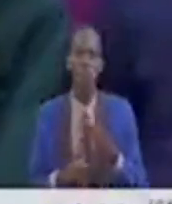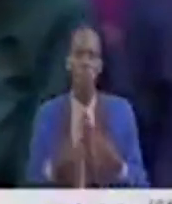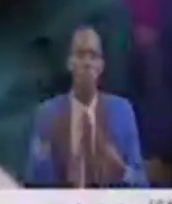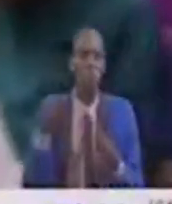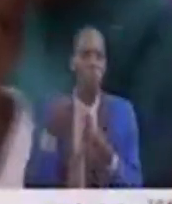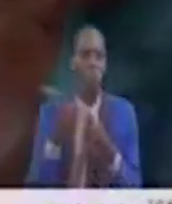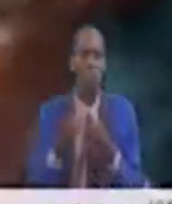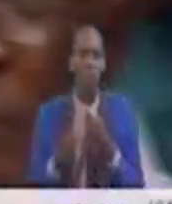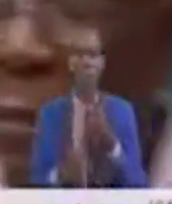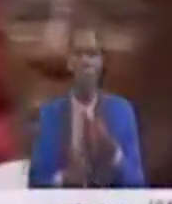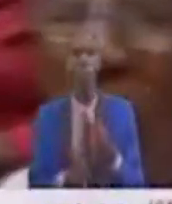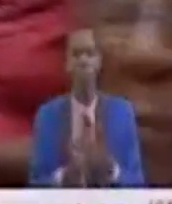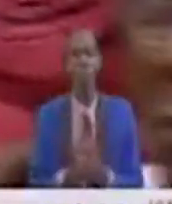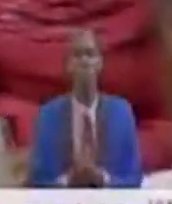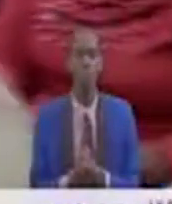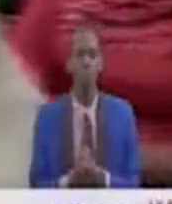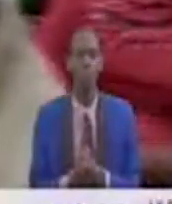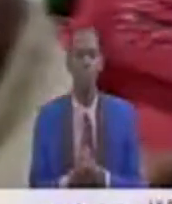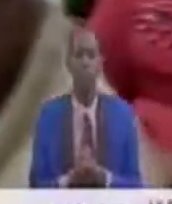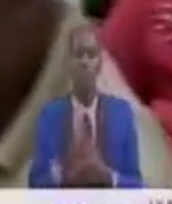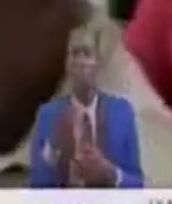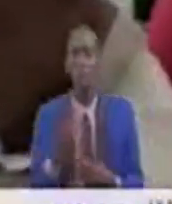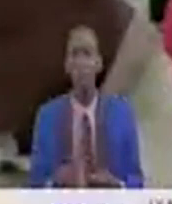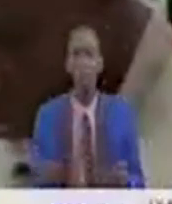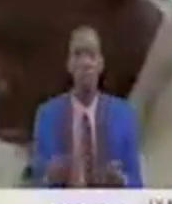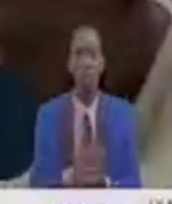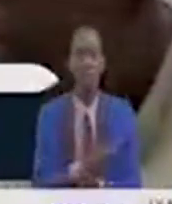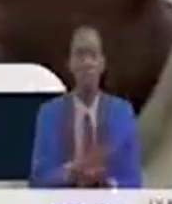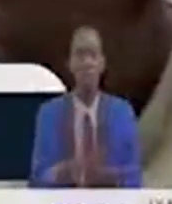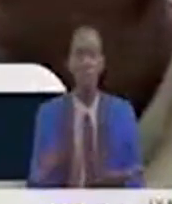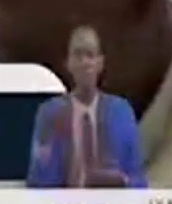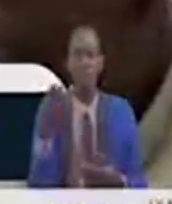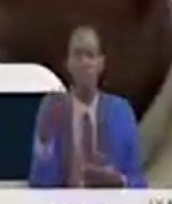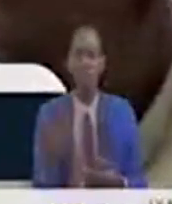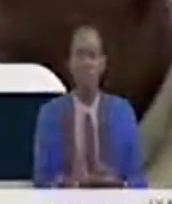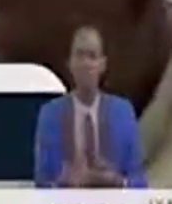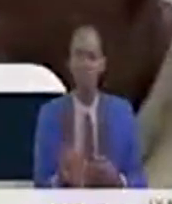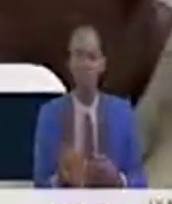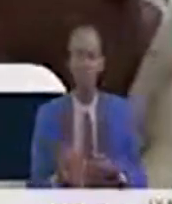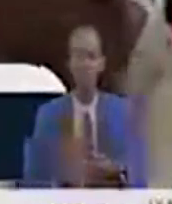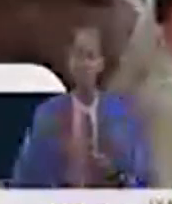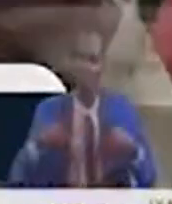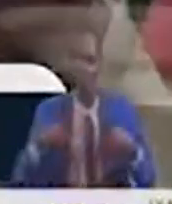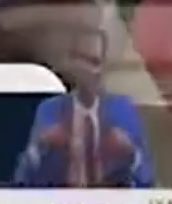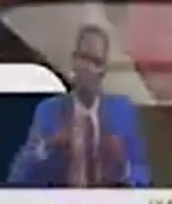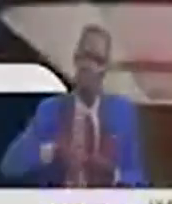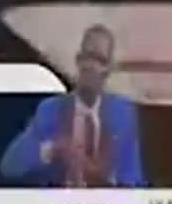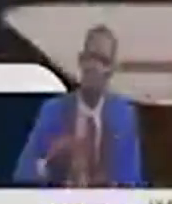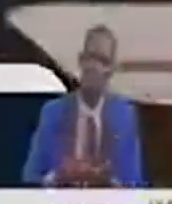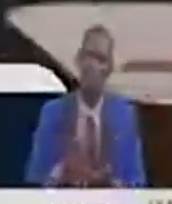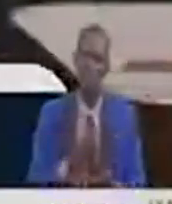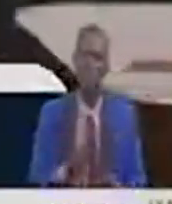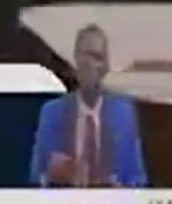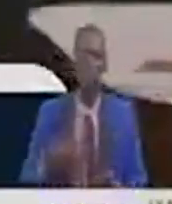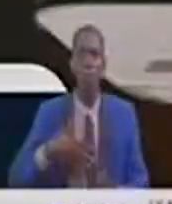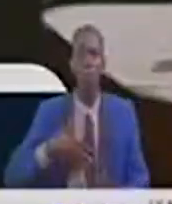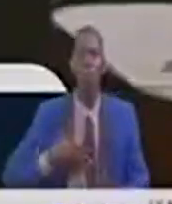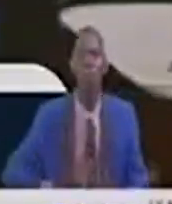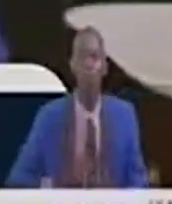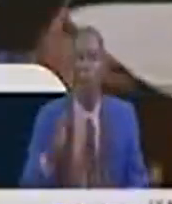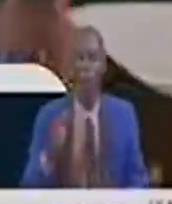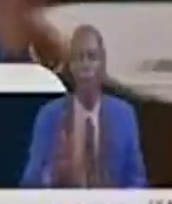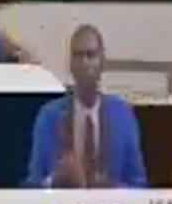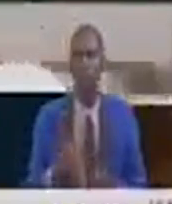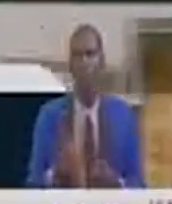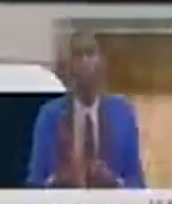two, we're looking at the ruinousness of succumbing voluntarily to temptation.